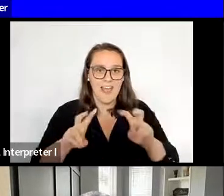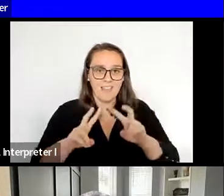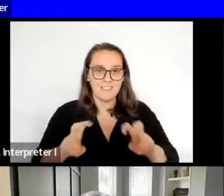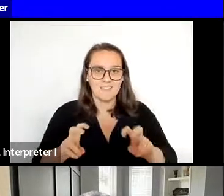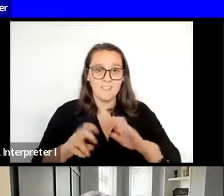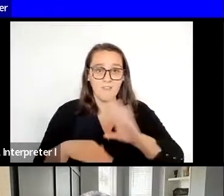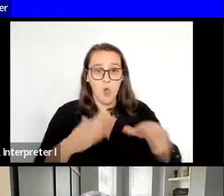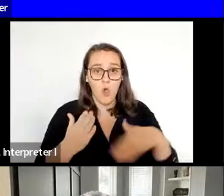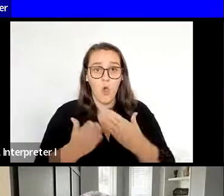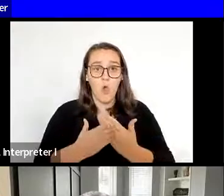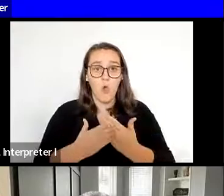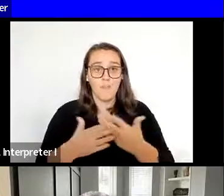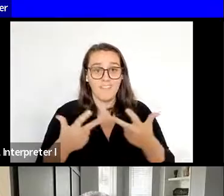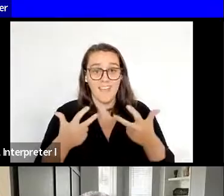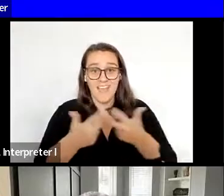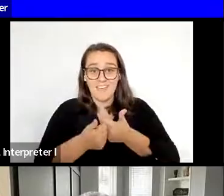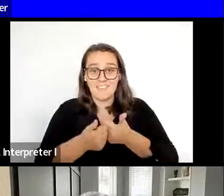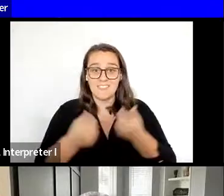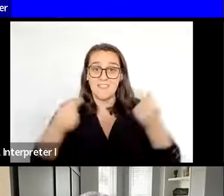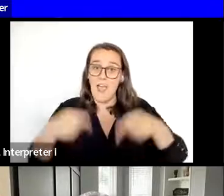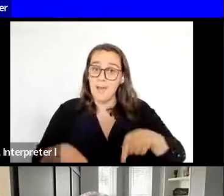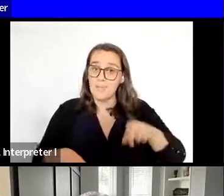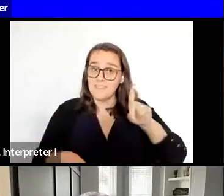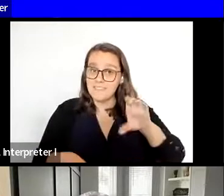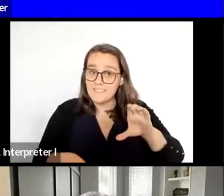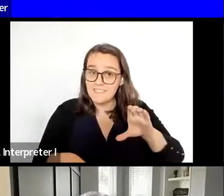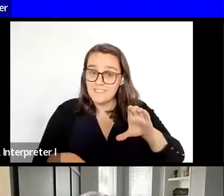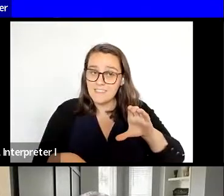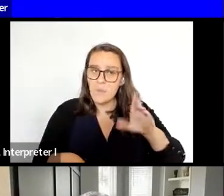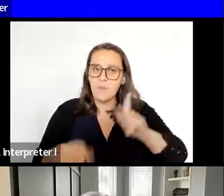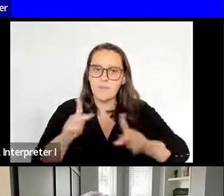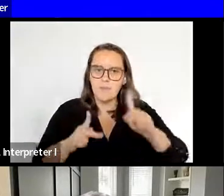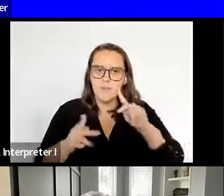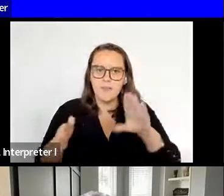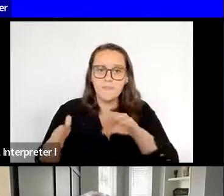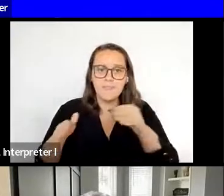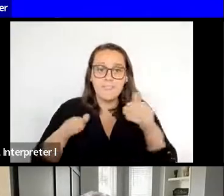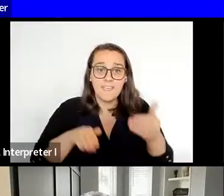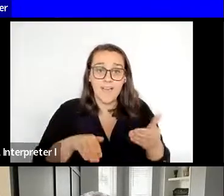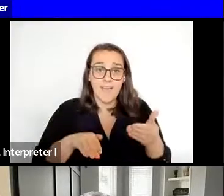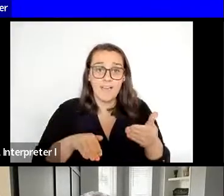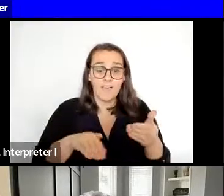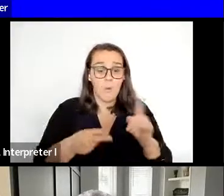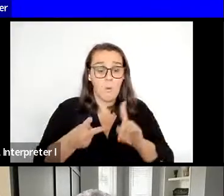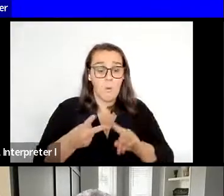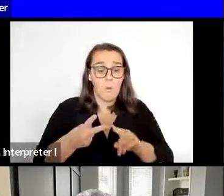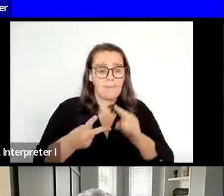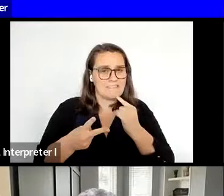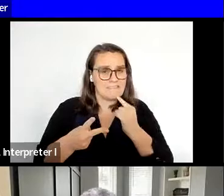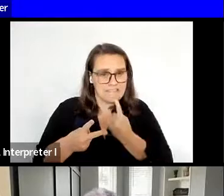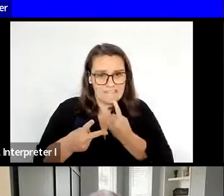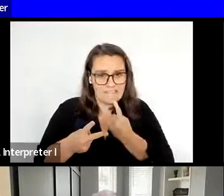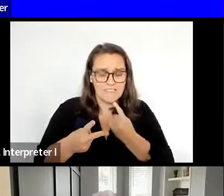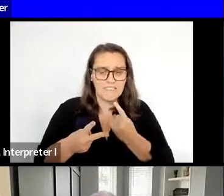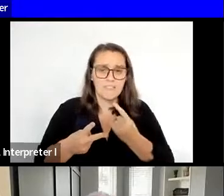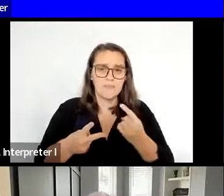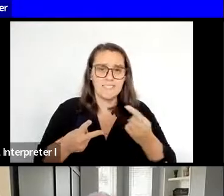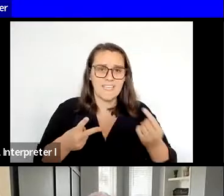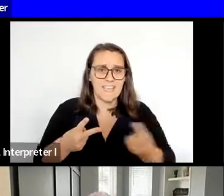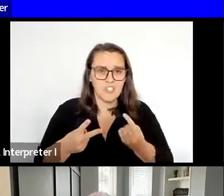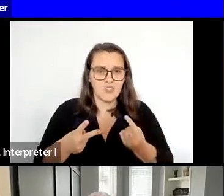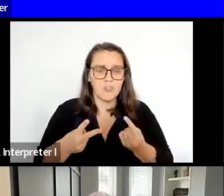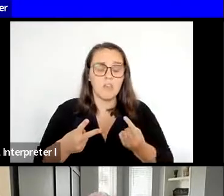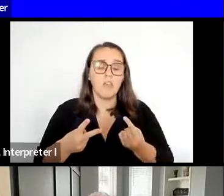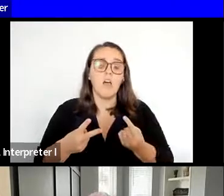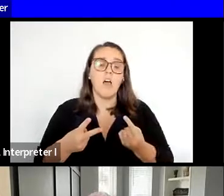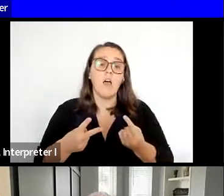of the accidents that have occurred in the city where people have died or been seriously injured. I've never seen that analysis. So DDOT